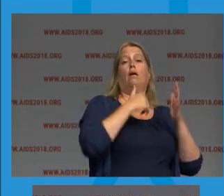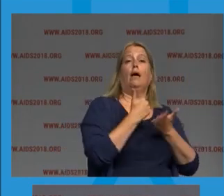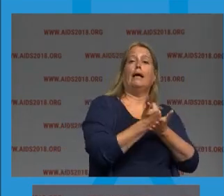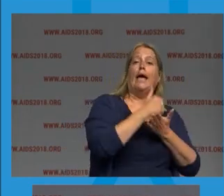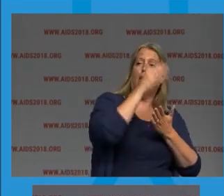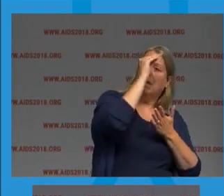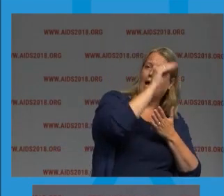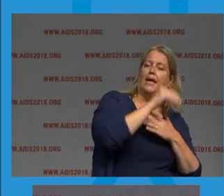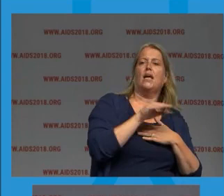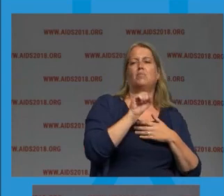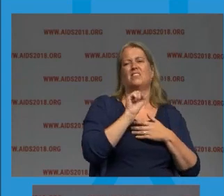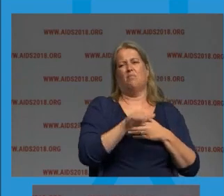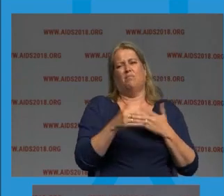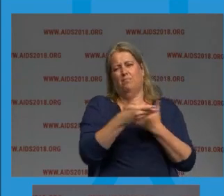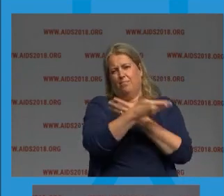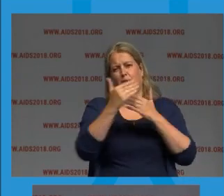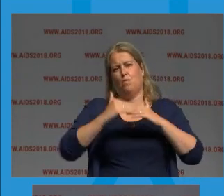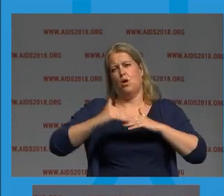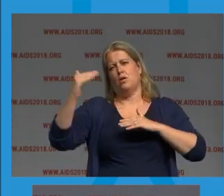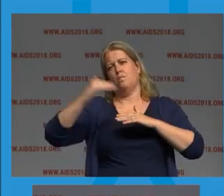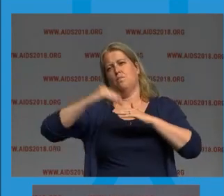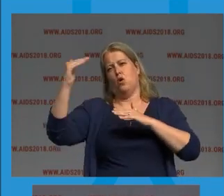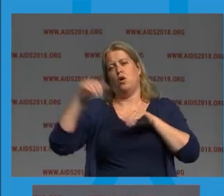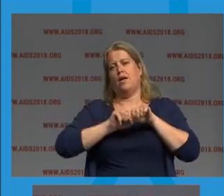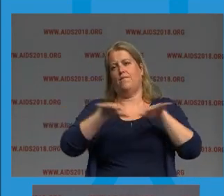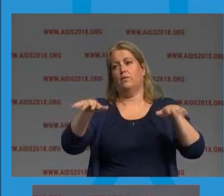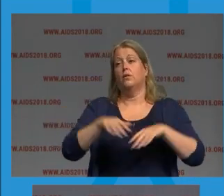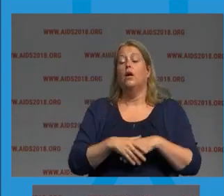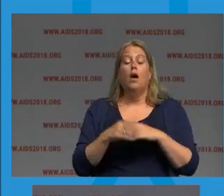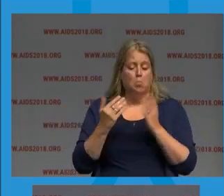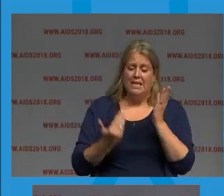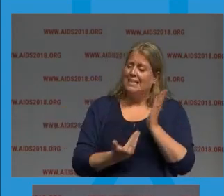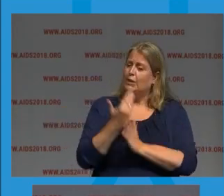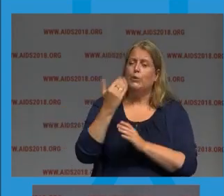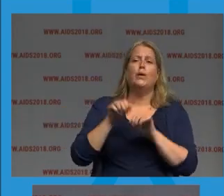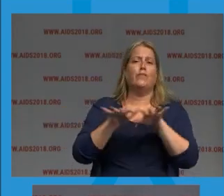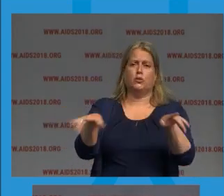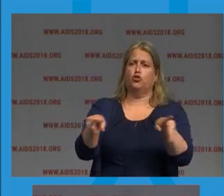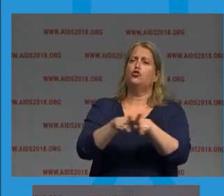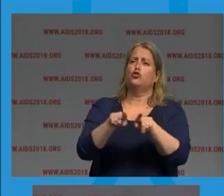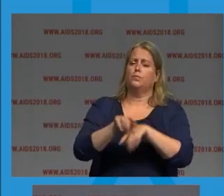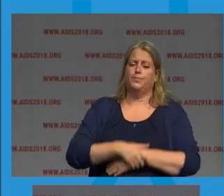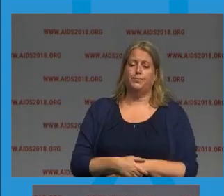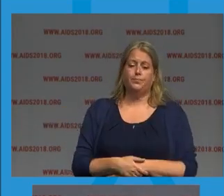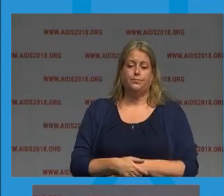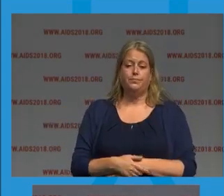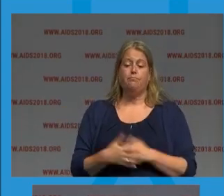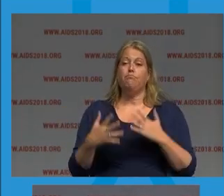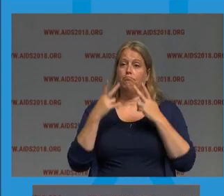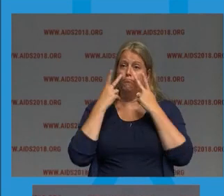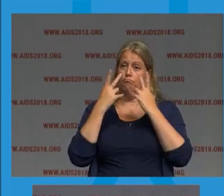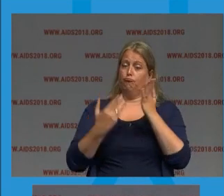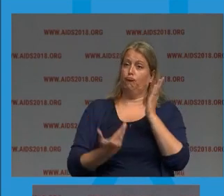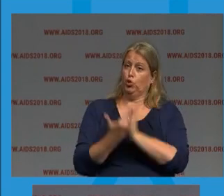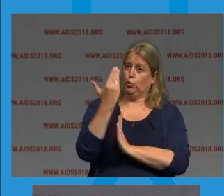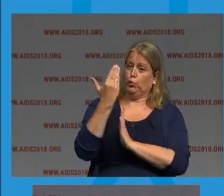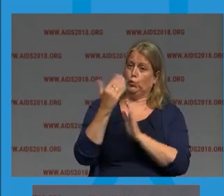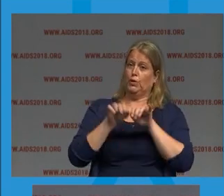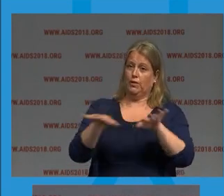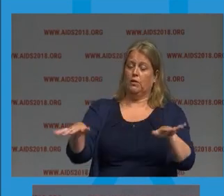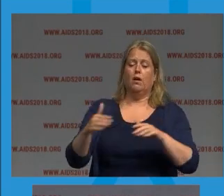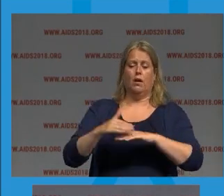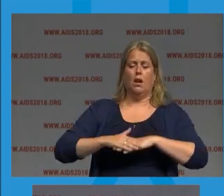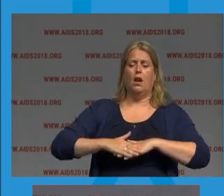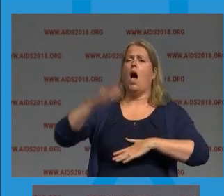men are disproportionately affected. And that applies also for new infections. When we look at new infections, a larger proportion are among people who